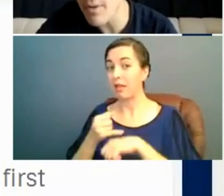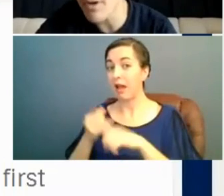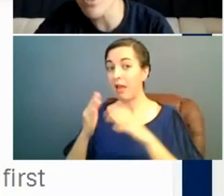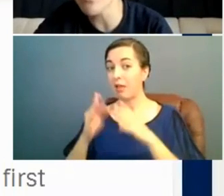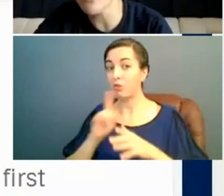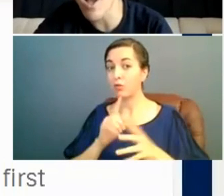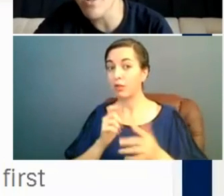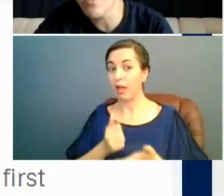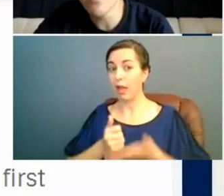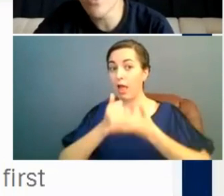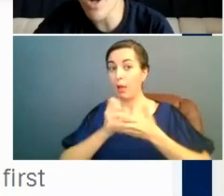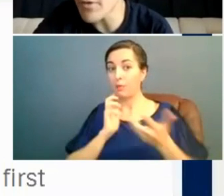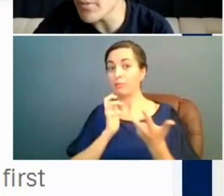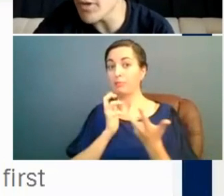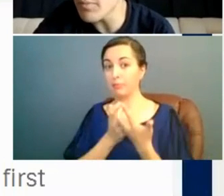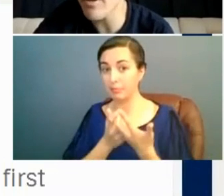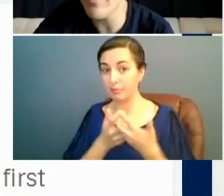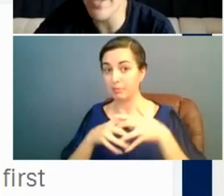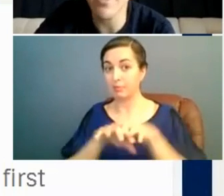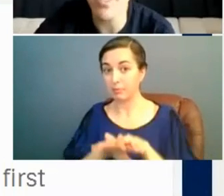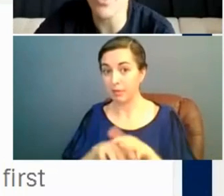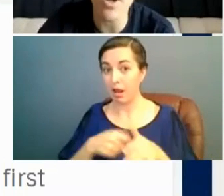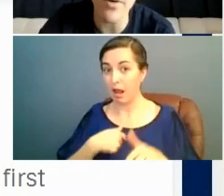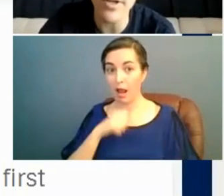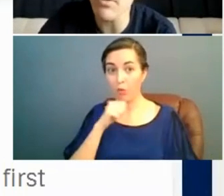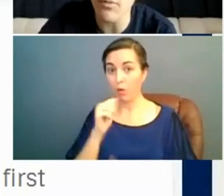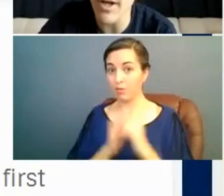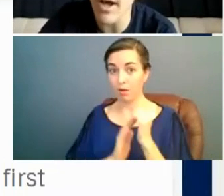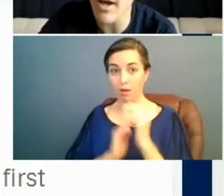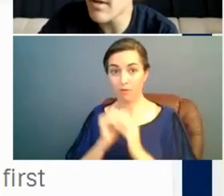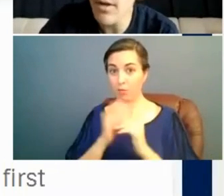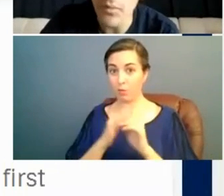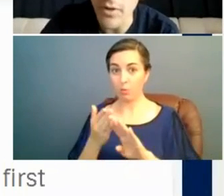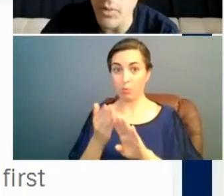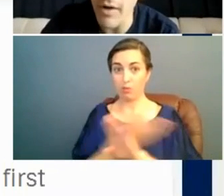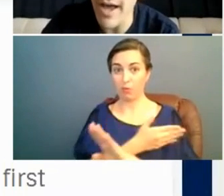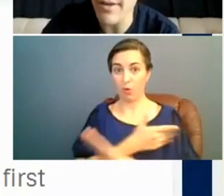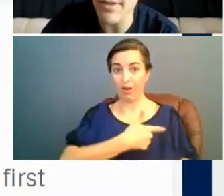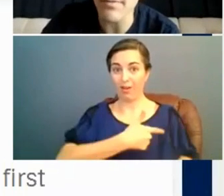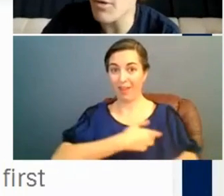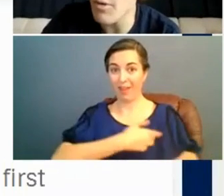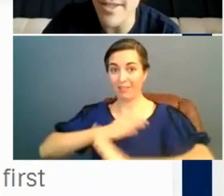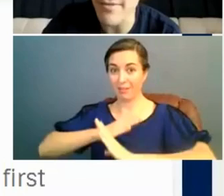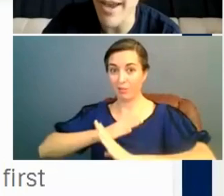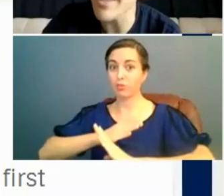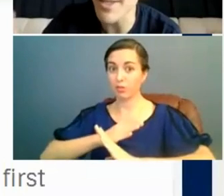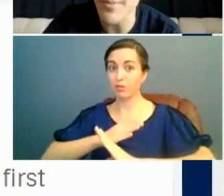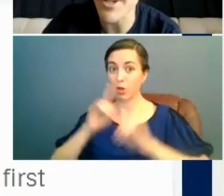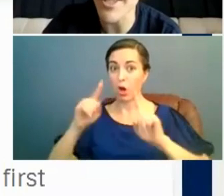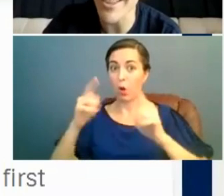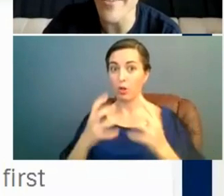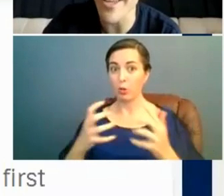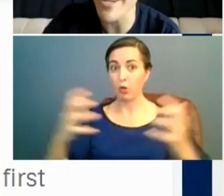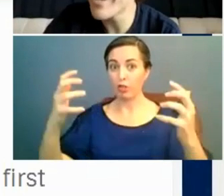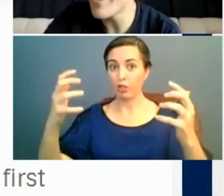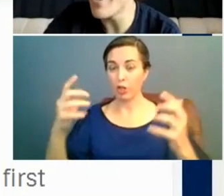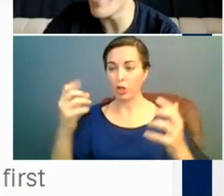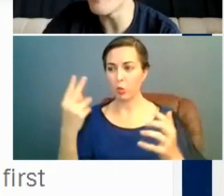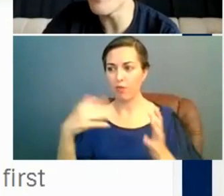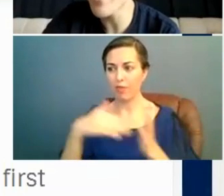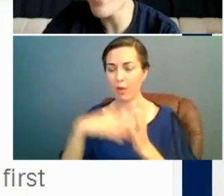I personally was not comfortable pre-vaccination going to arena with 12,000 crazy fans, as much as I love